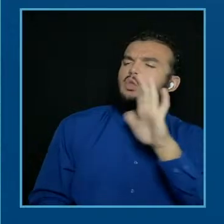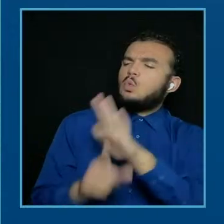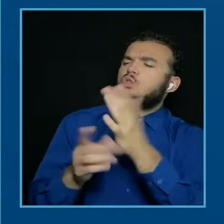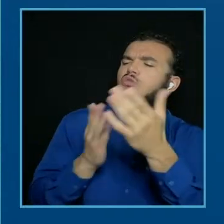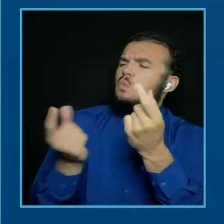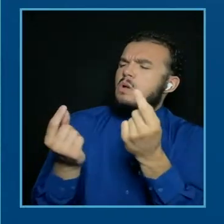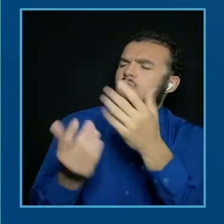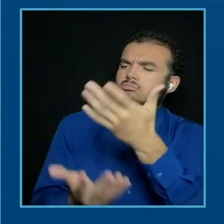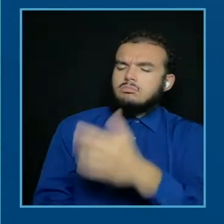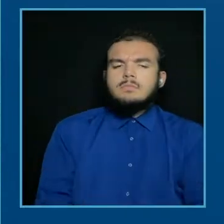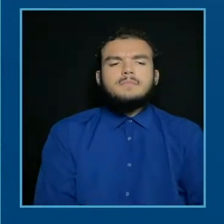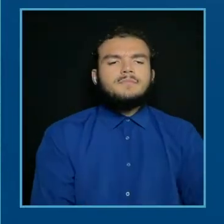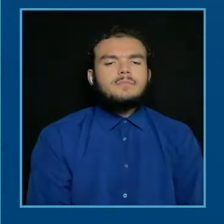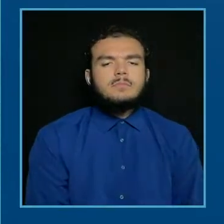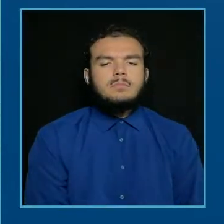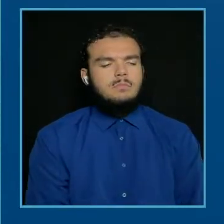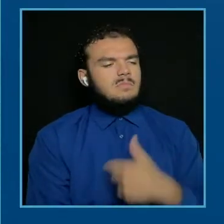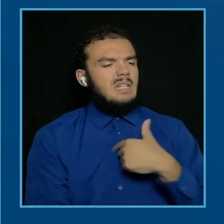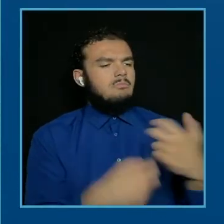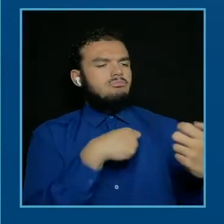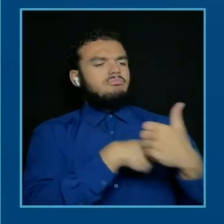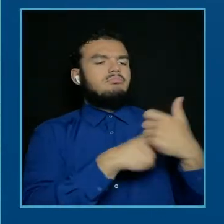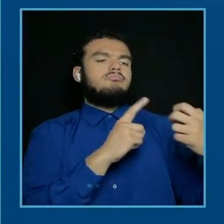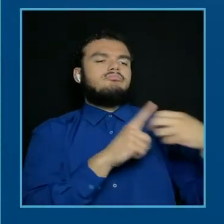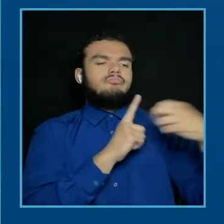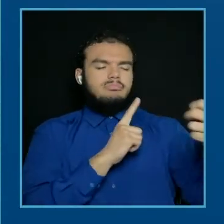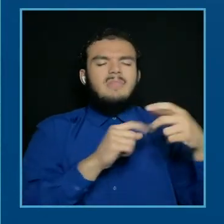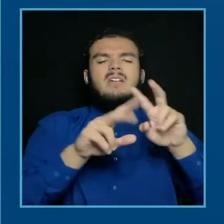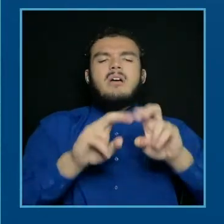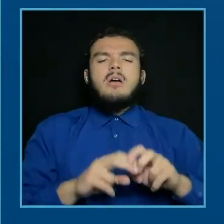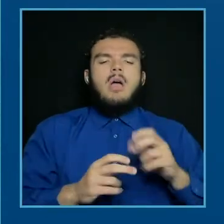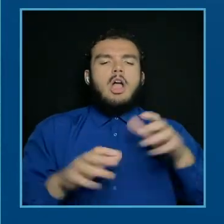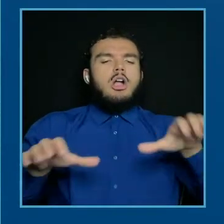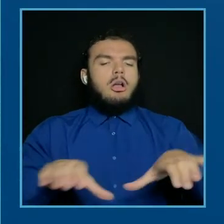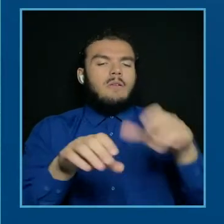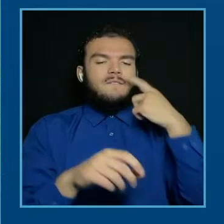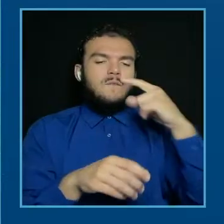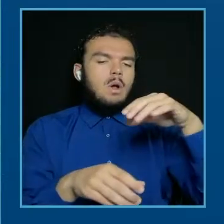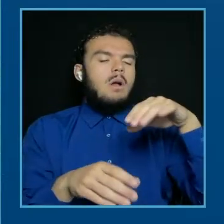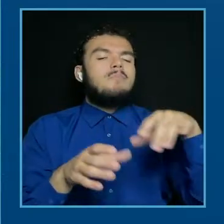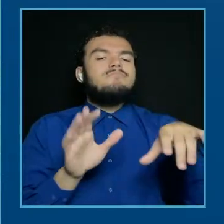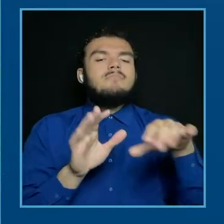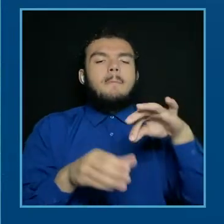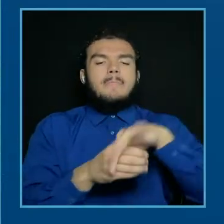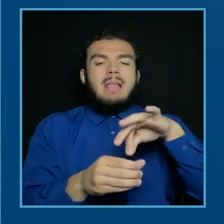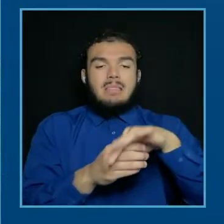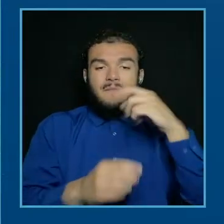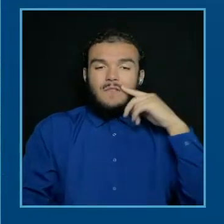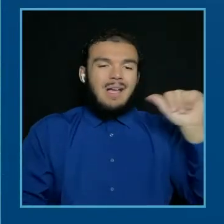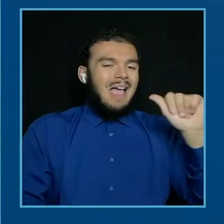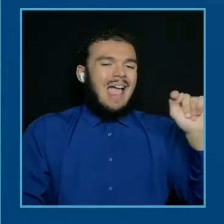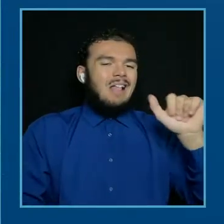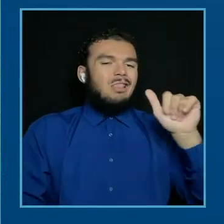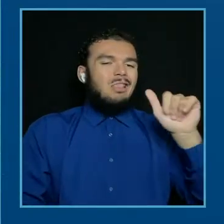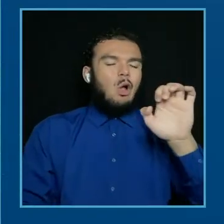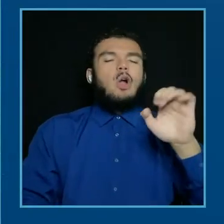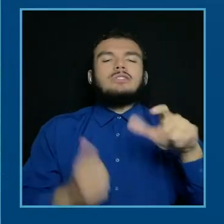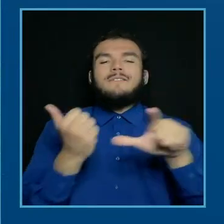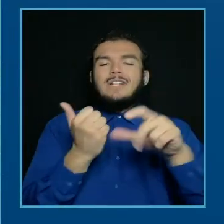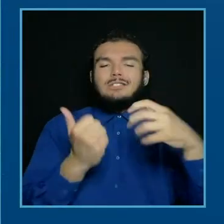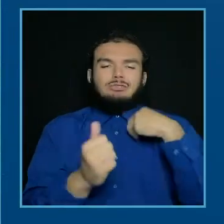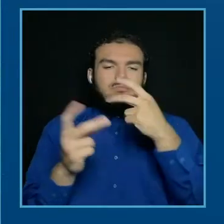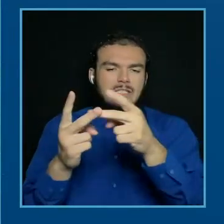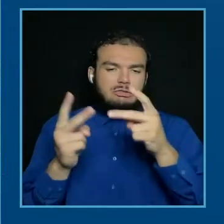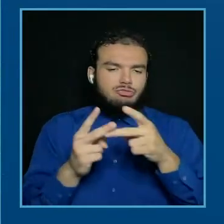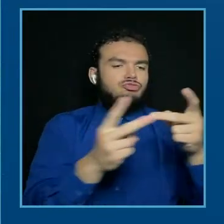I was asked to analyze the conduct of the ballot elections for the DNC at-large vice chair positions at the